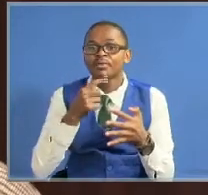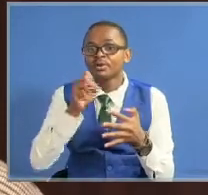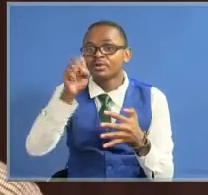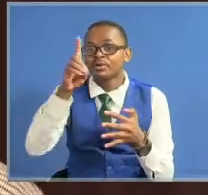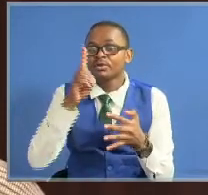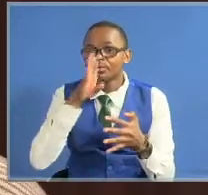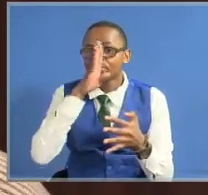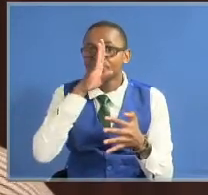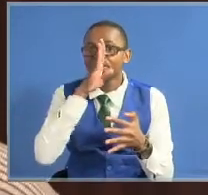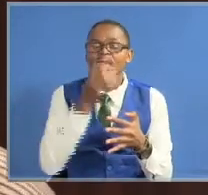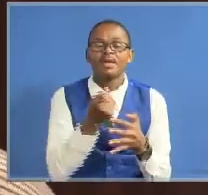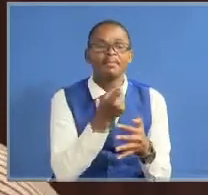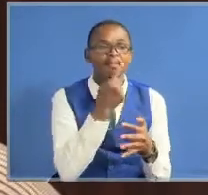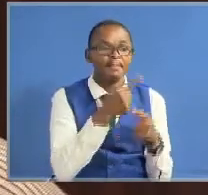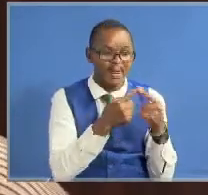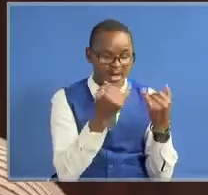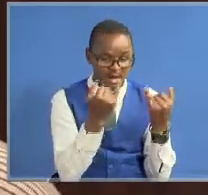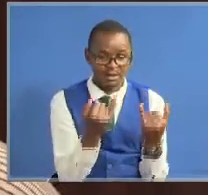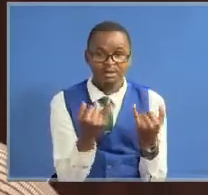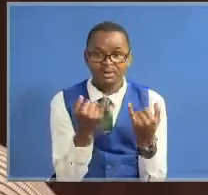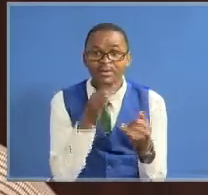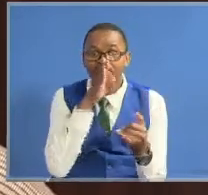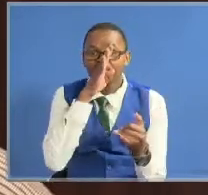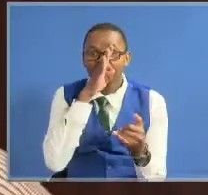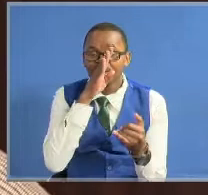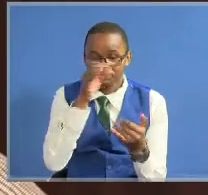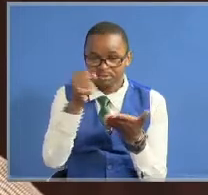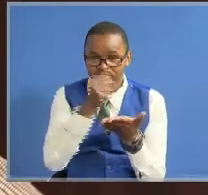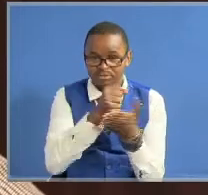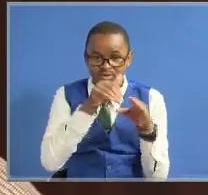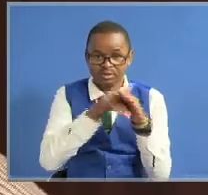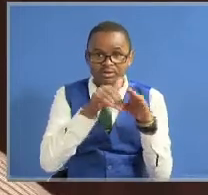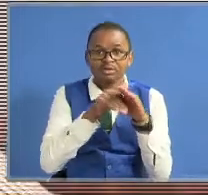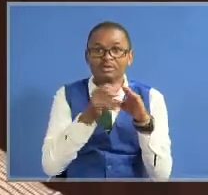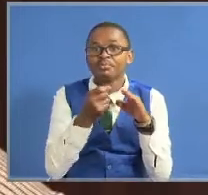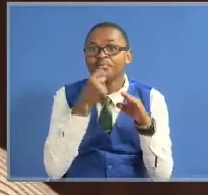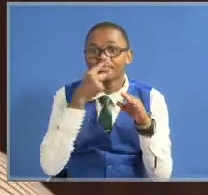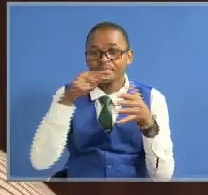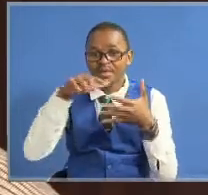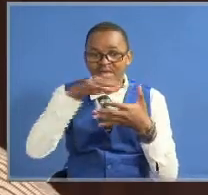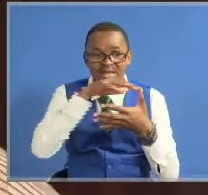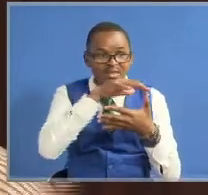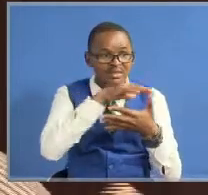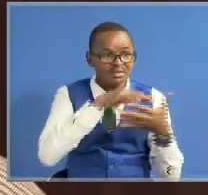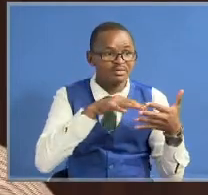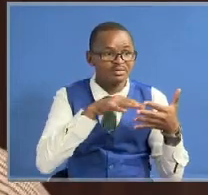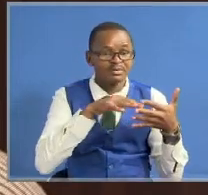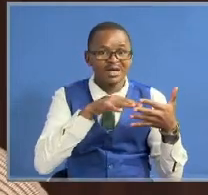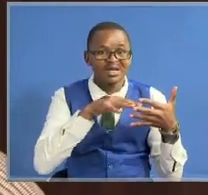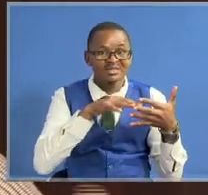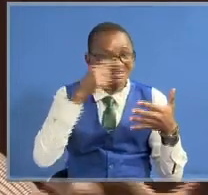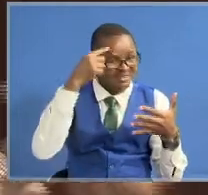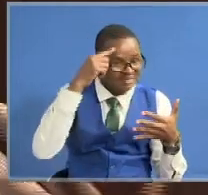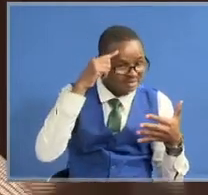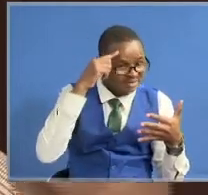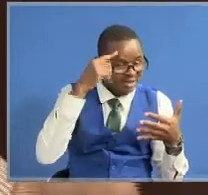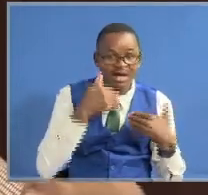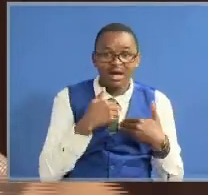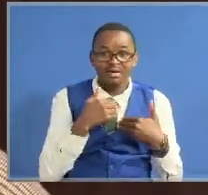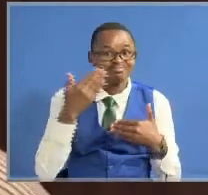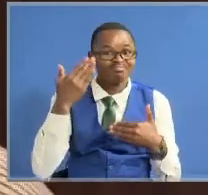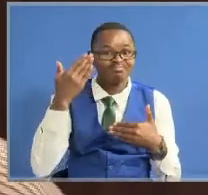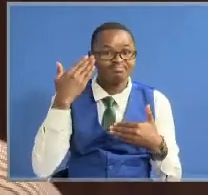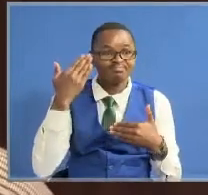be enrolled on medication. But now, being enrolled on medication and the myths and misconceptions that I